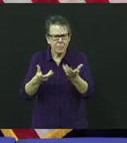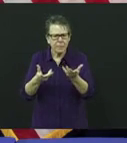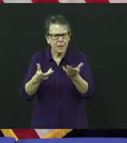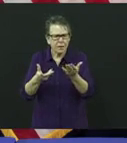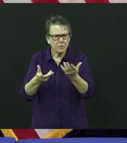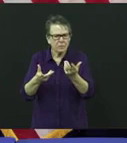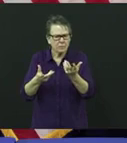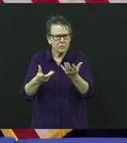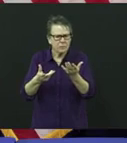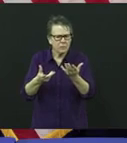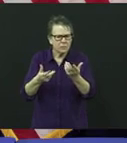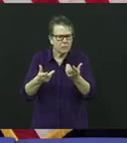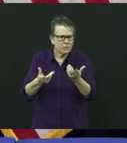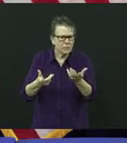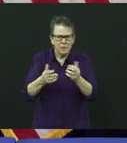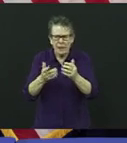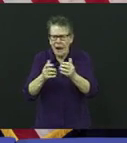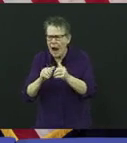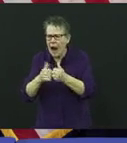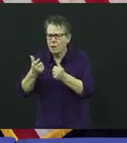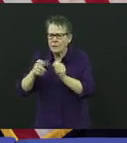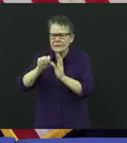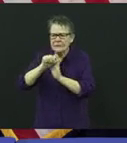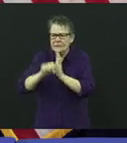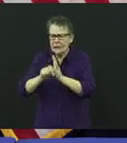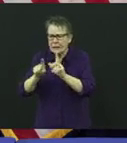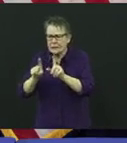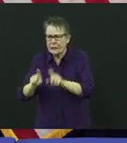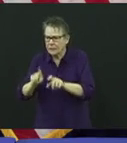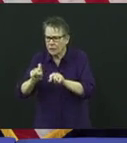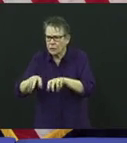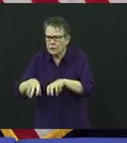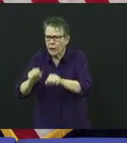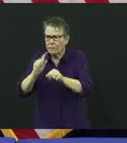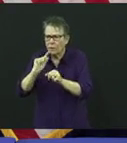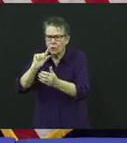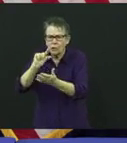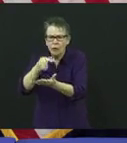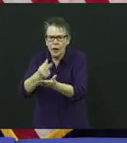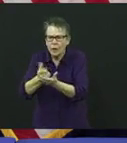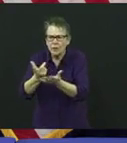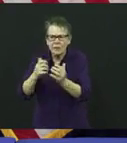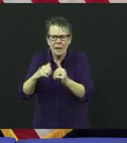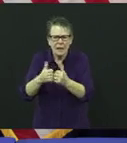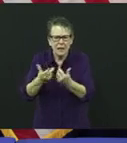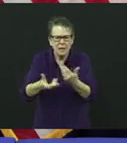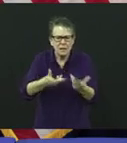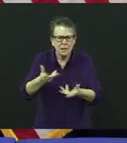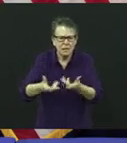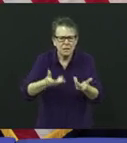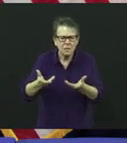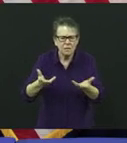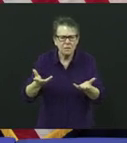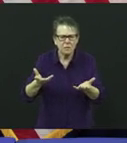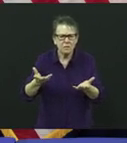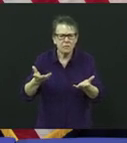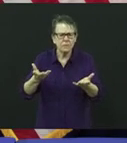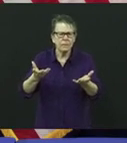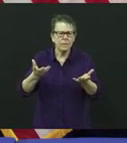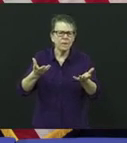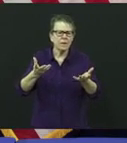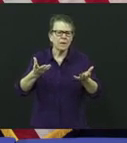Can you speak to any worries about whether that's going to make it more difficult for students? And the last is a health question. I guess it's a follow-up on